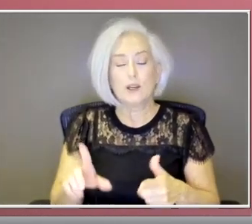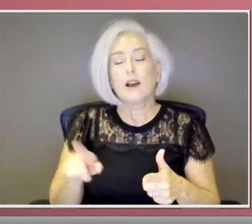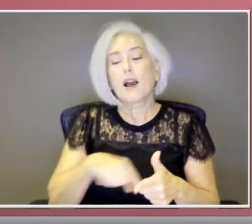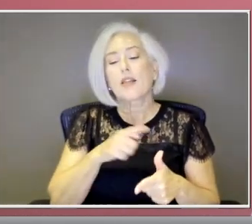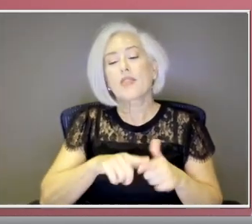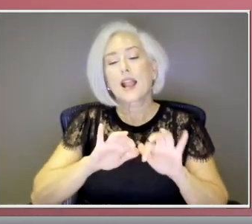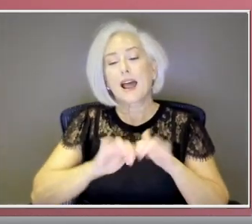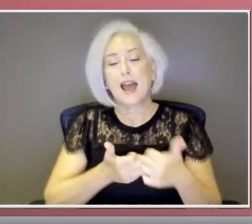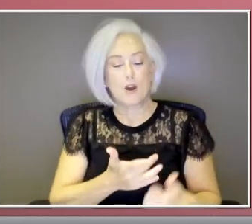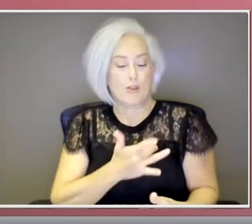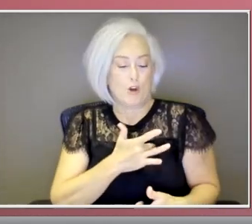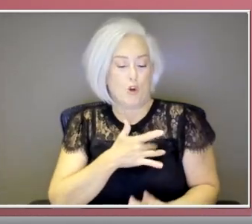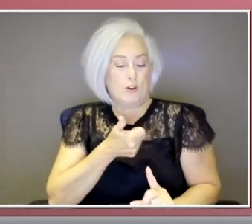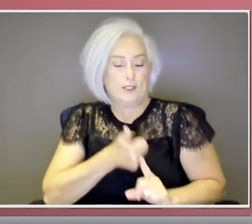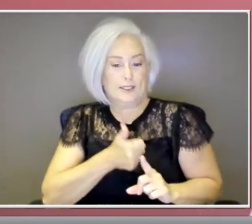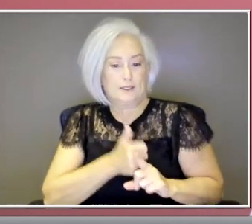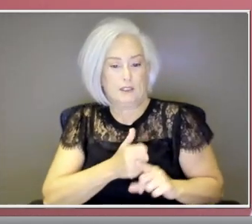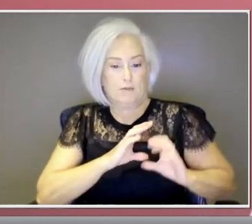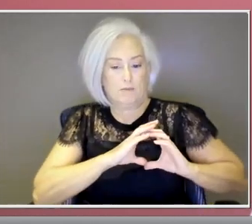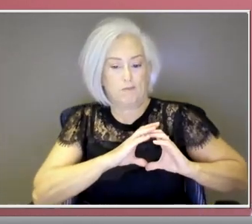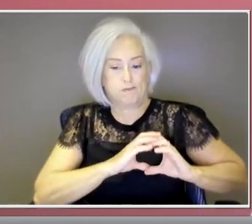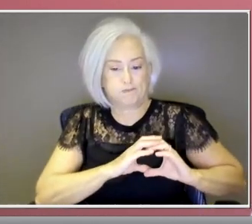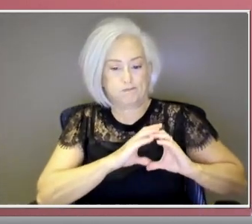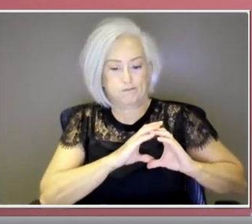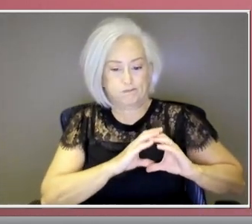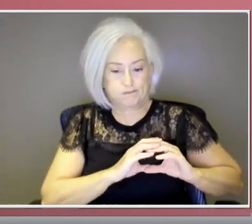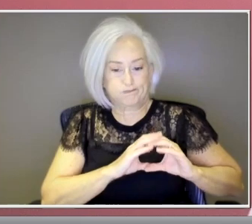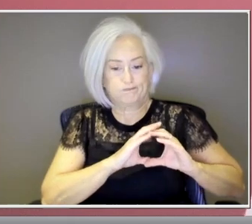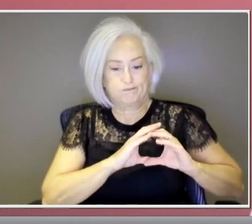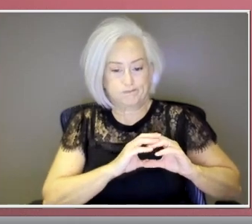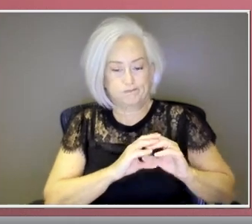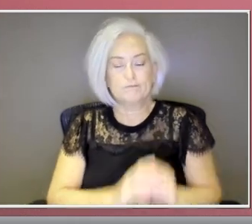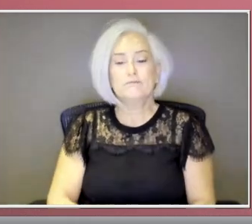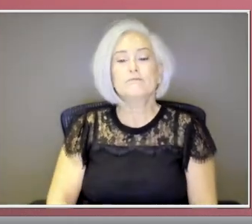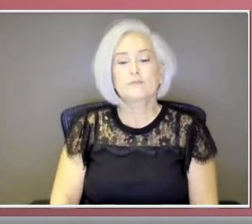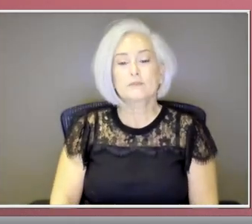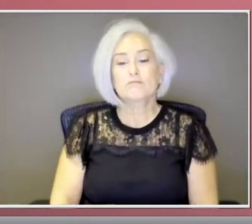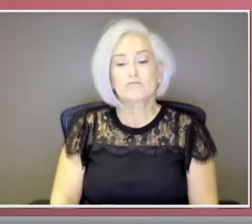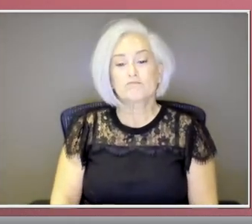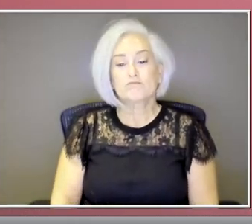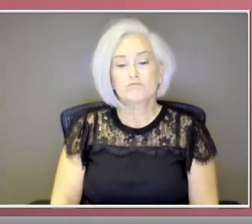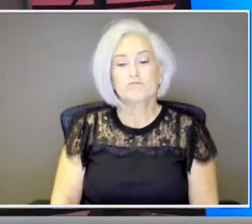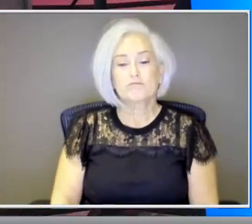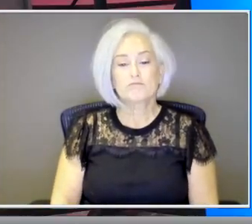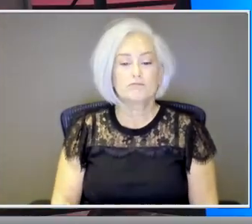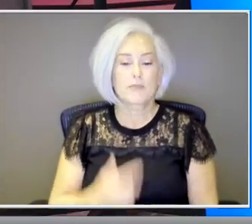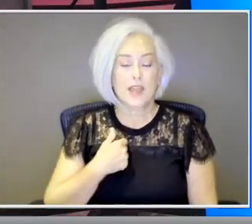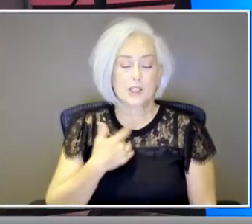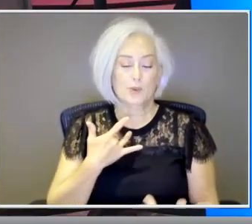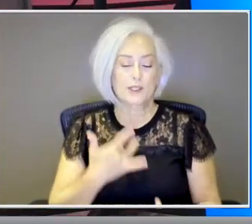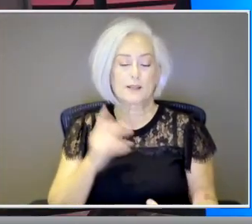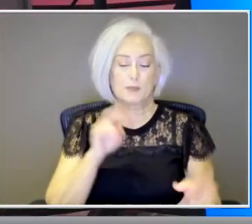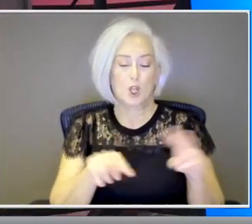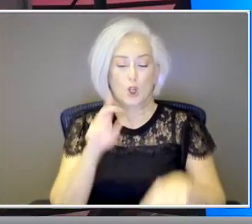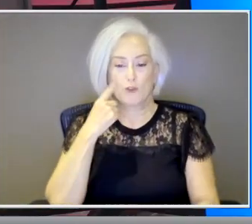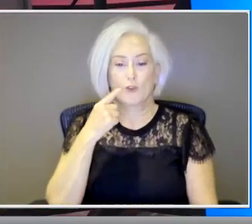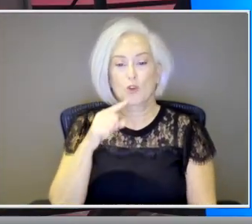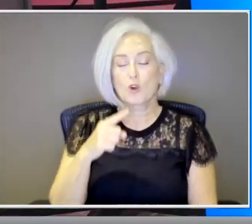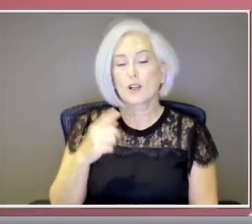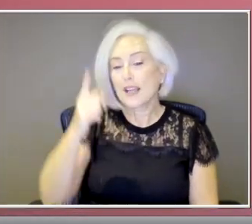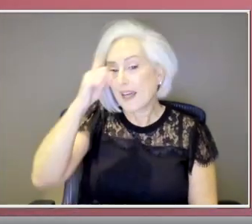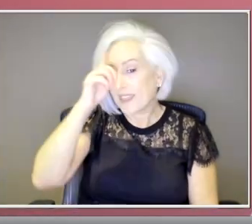itself is doing. So that's how we approach it. That's what you do every time. And I think it's important to say we